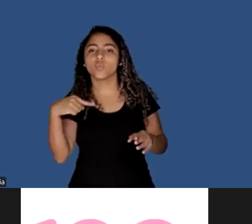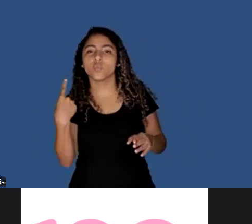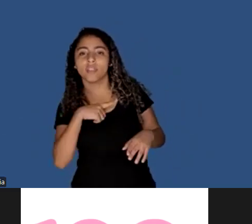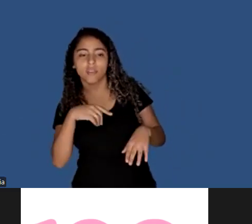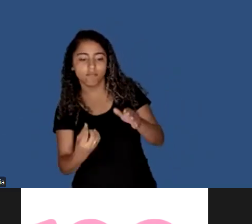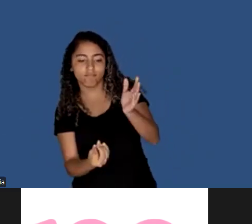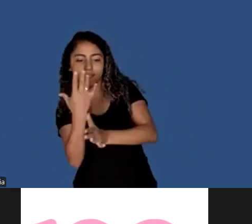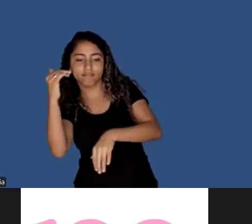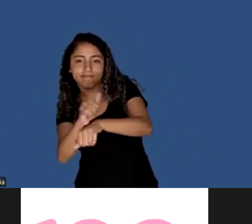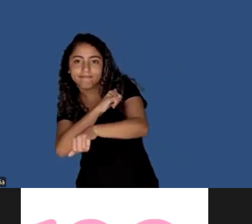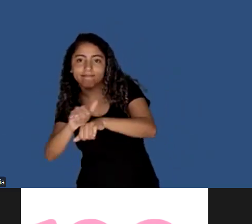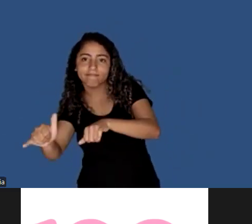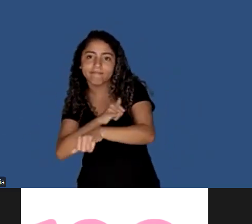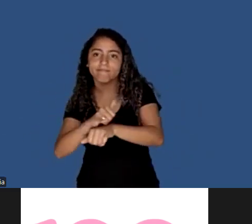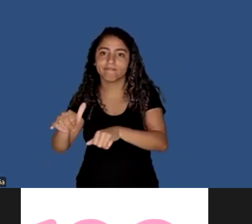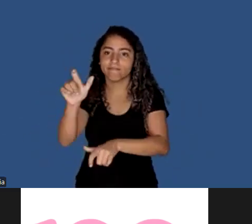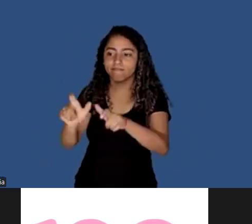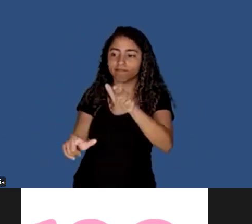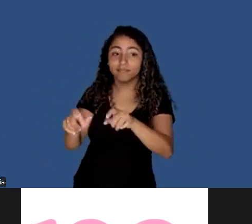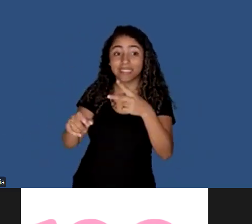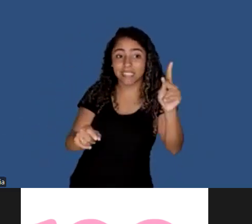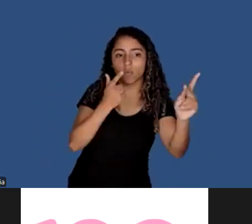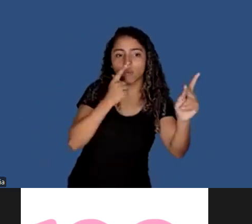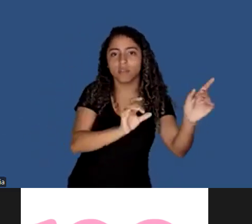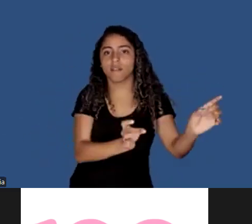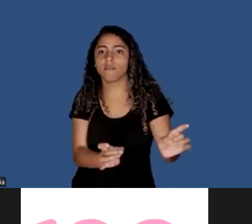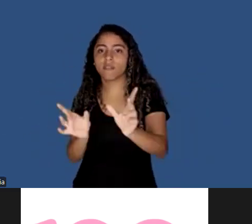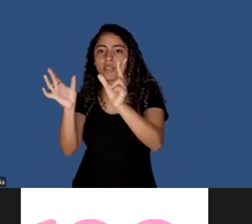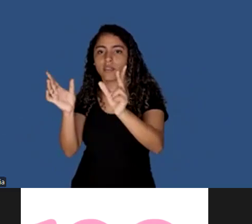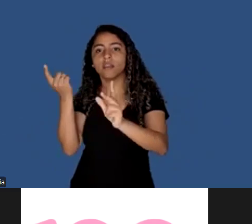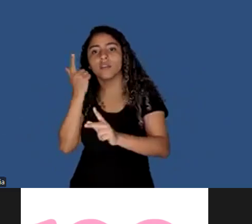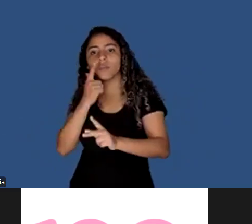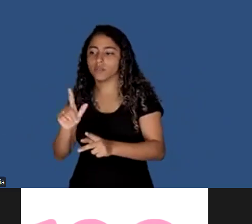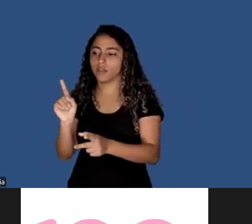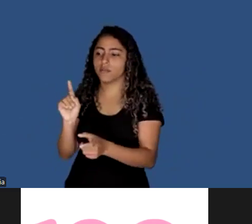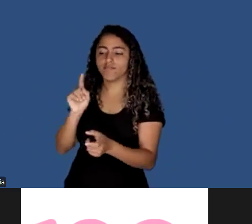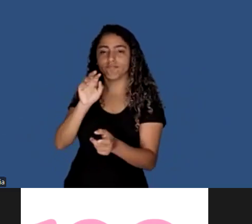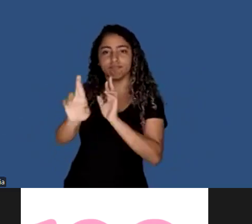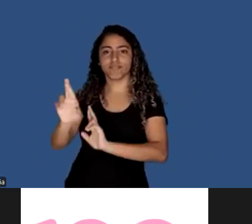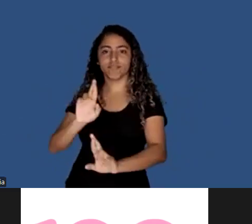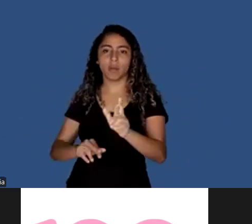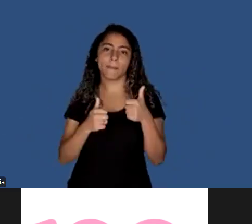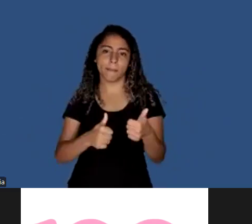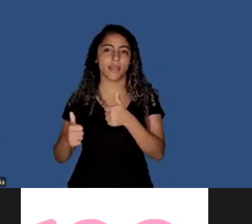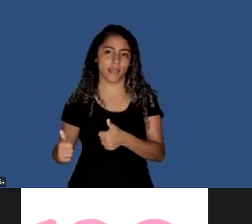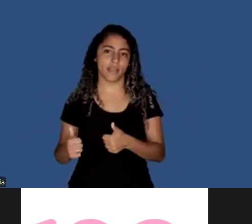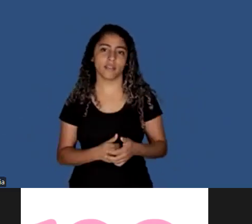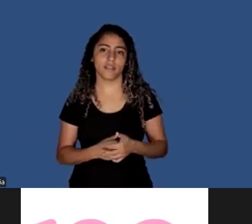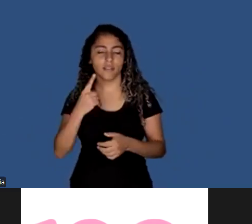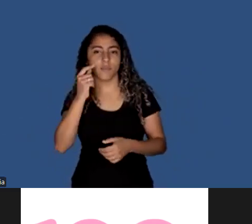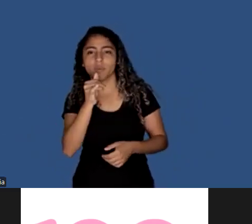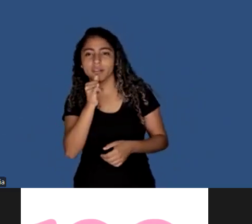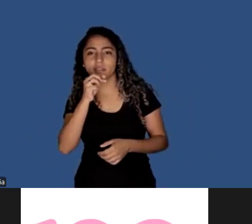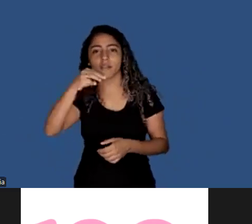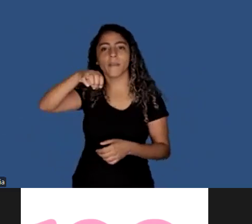coming up with new opportunities and more customized opportunities for partners to sell, and so that we can have better